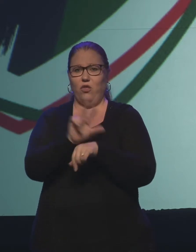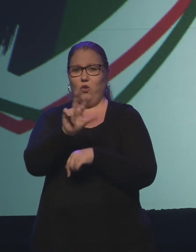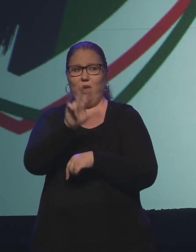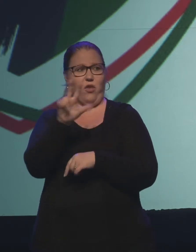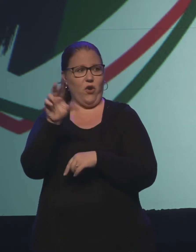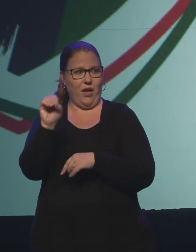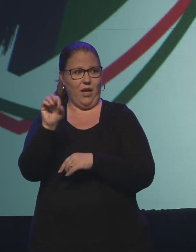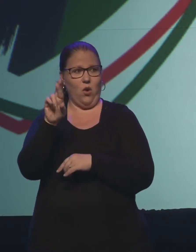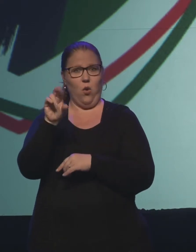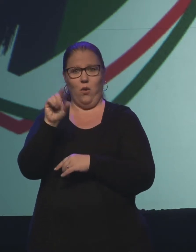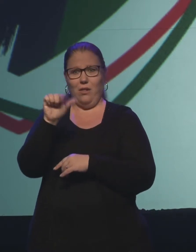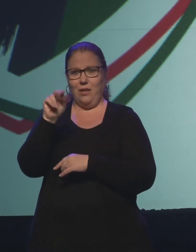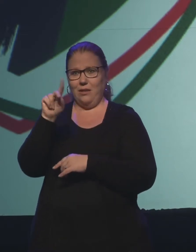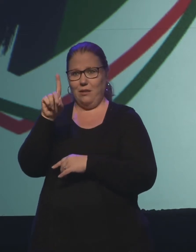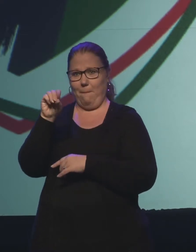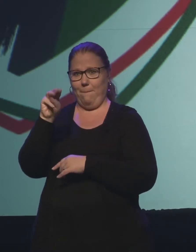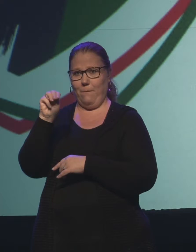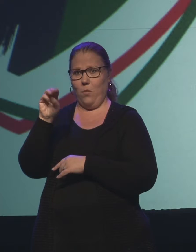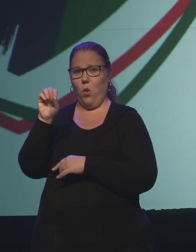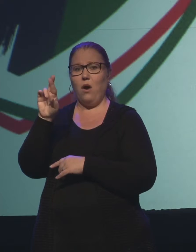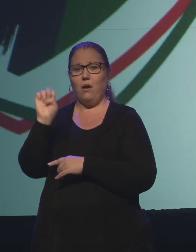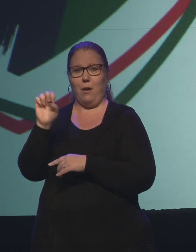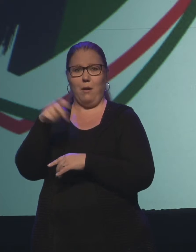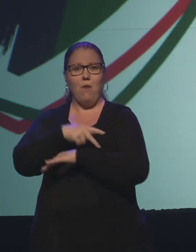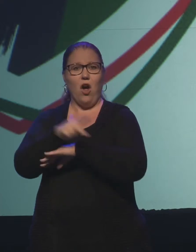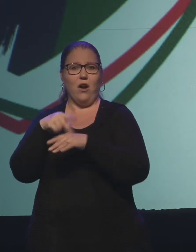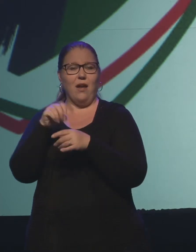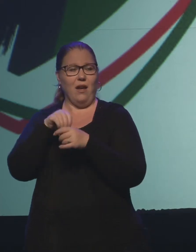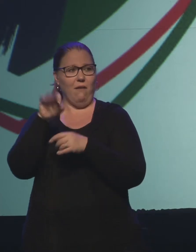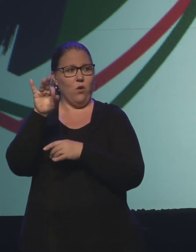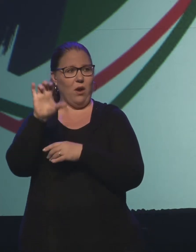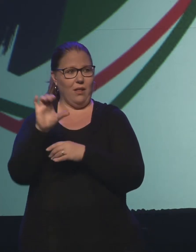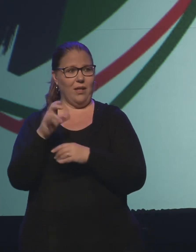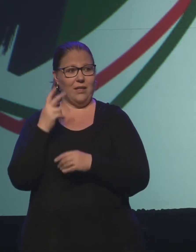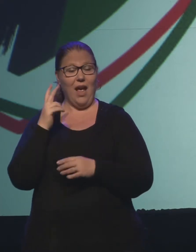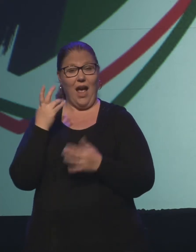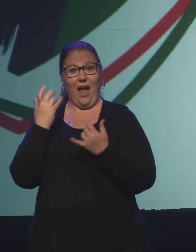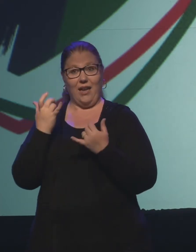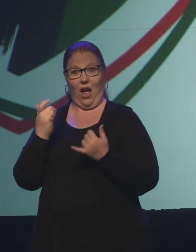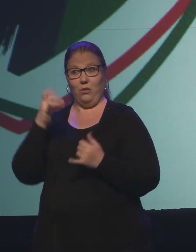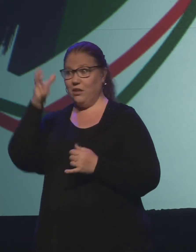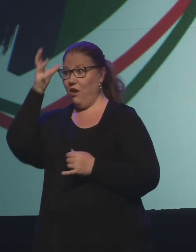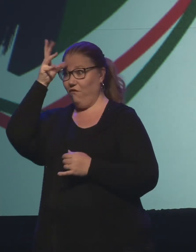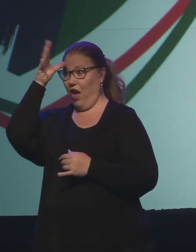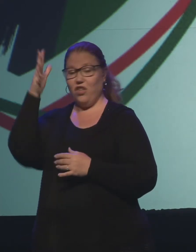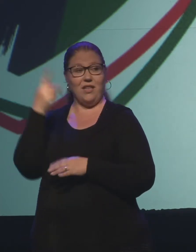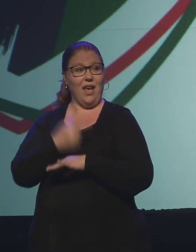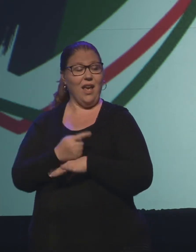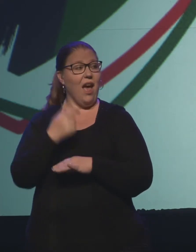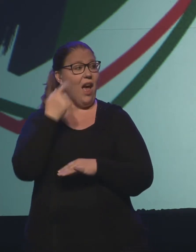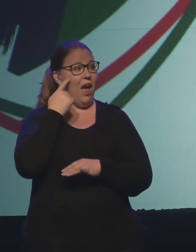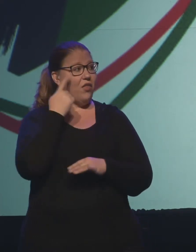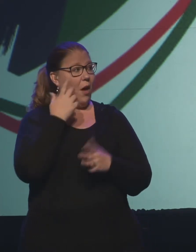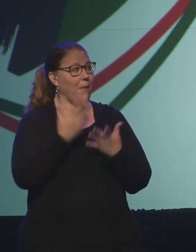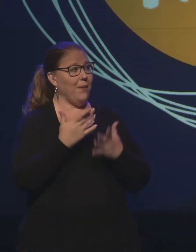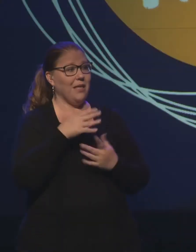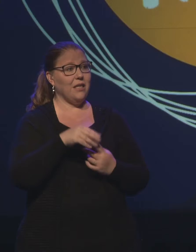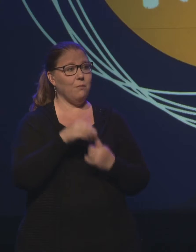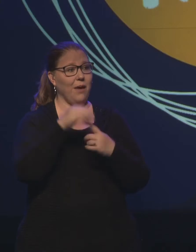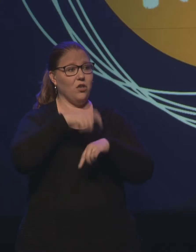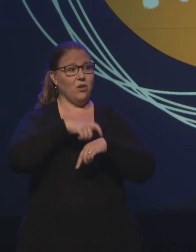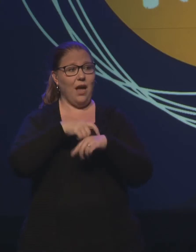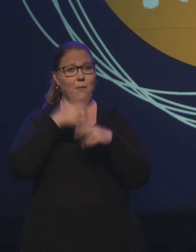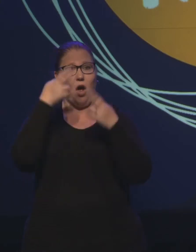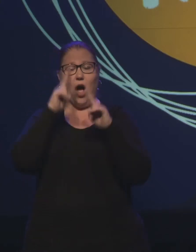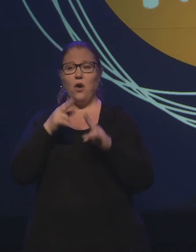Moore Park in Fort Collins. And seeing that it's Father's Day, I thought this would be a special time to